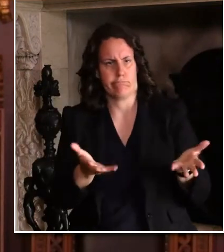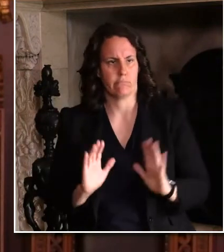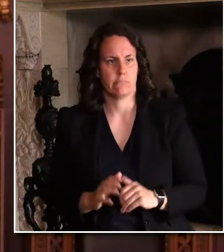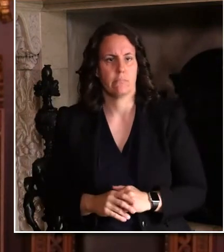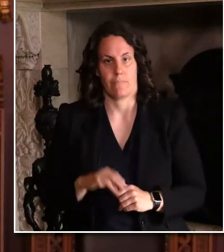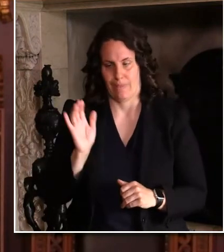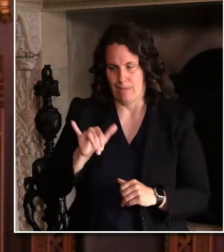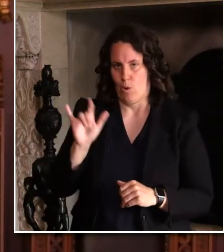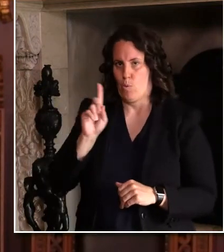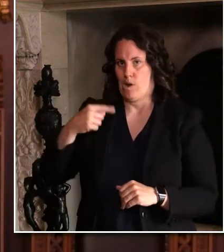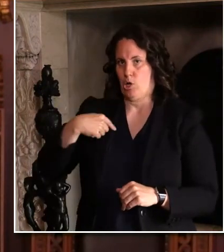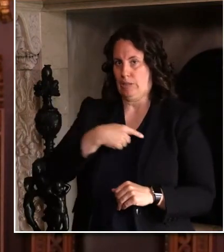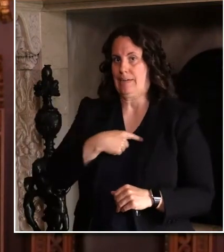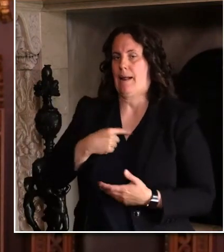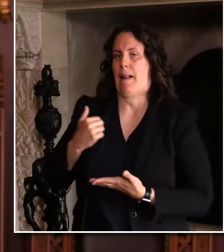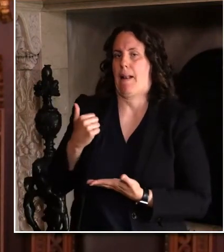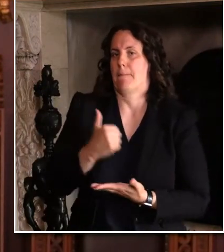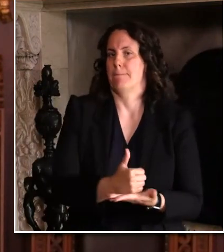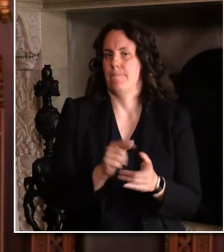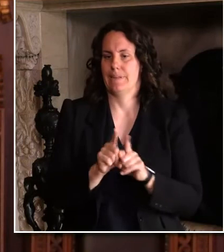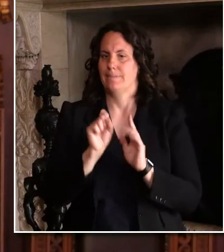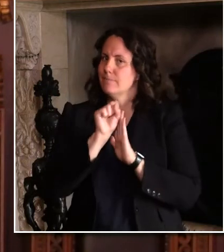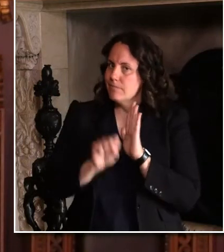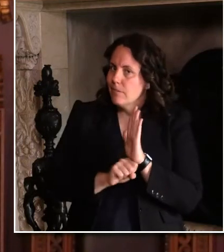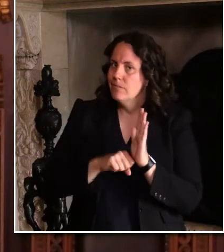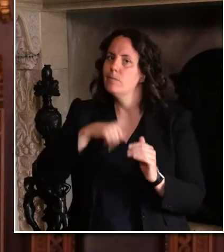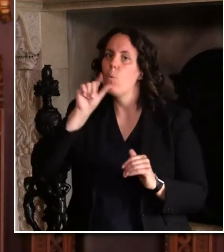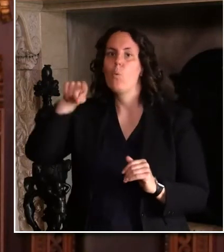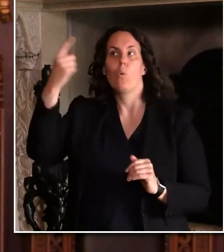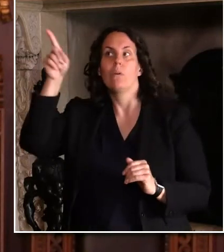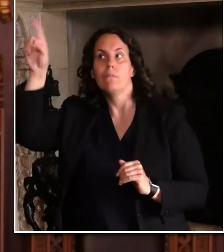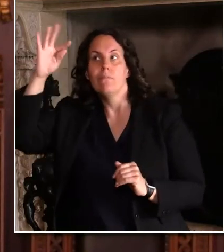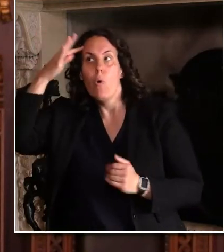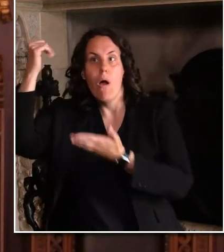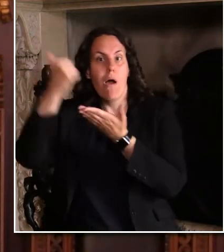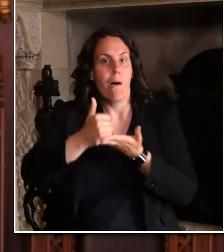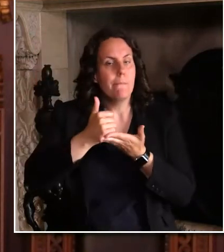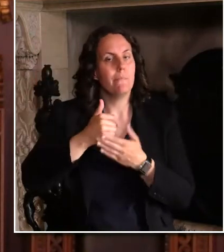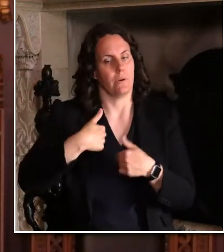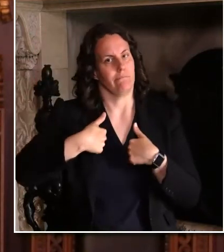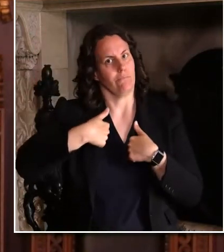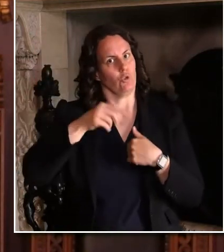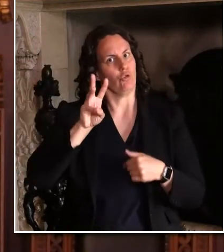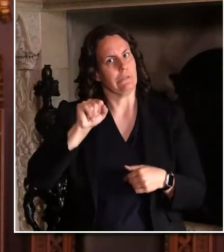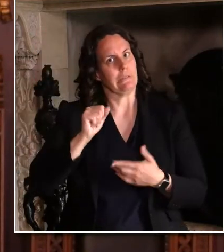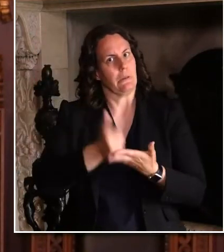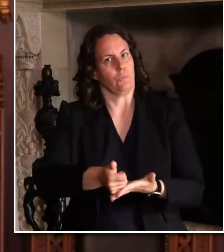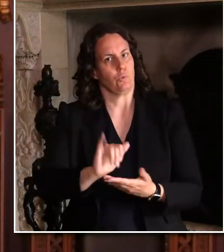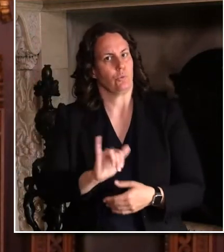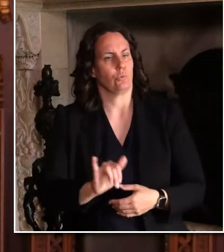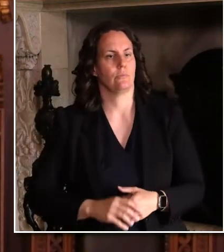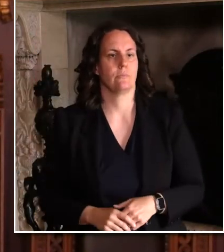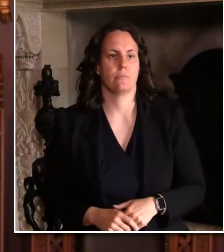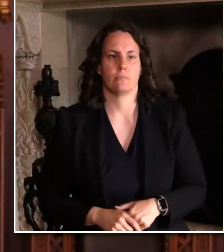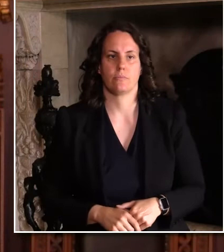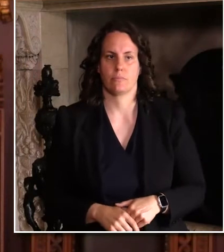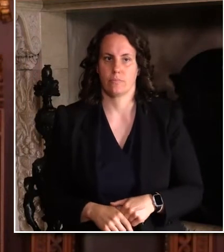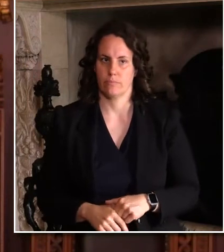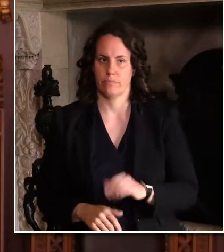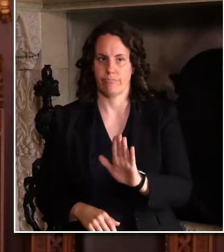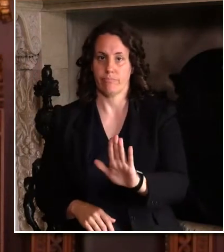around testing and contact tracing. So it would be probably incorrect to say that the state hasn't